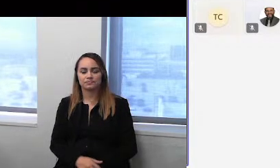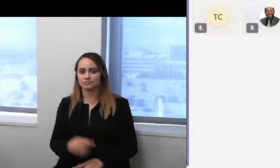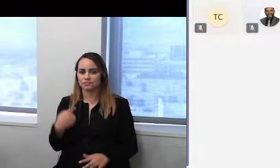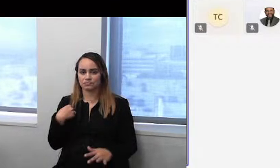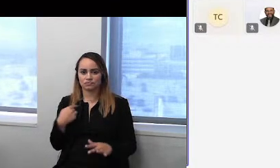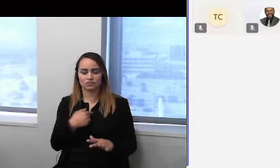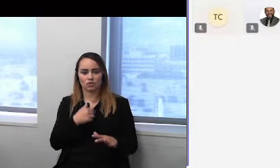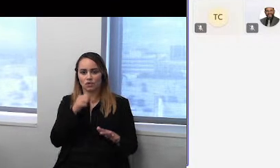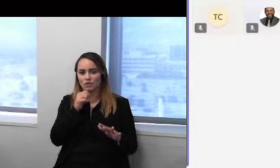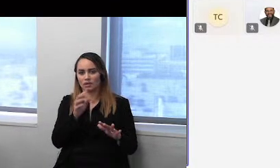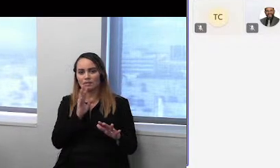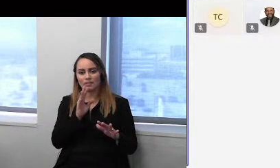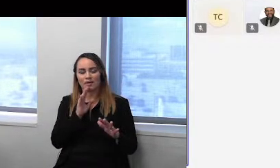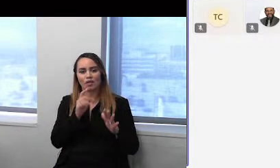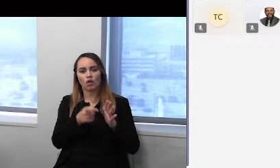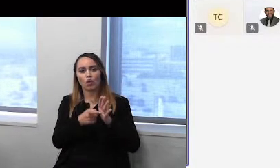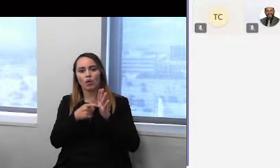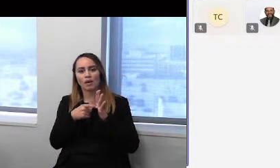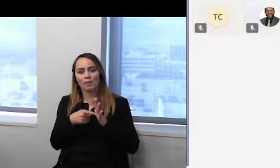of the